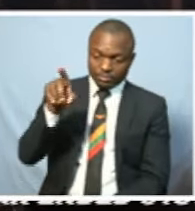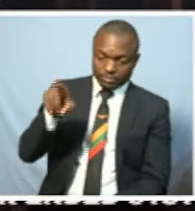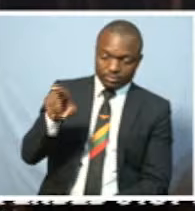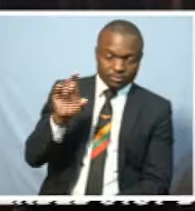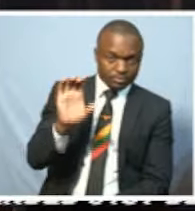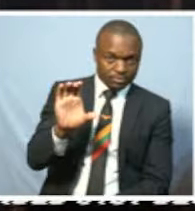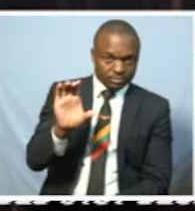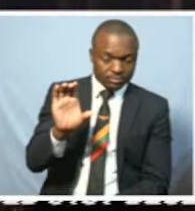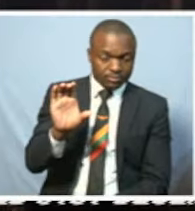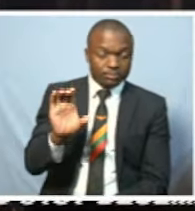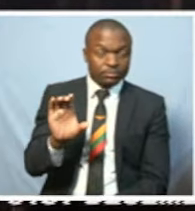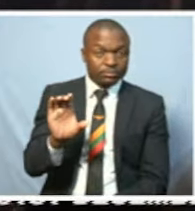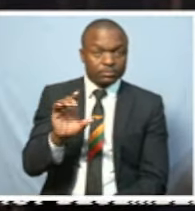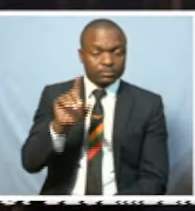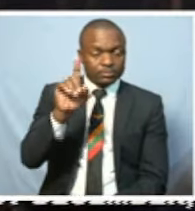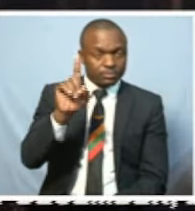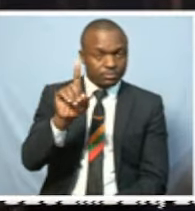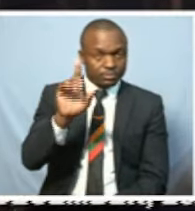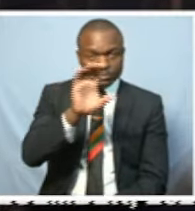4 is